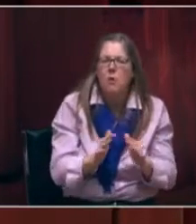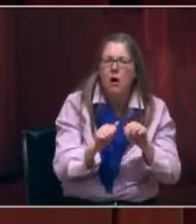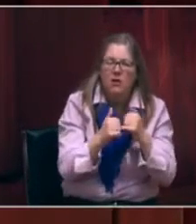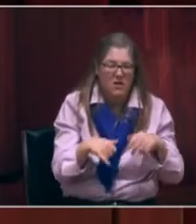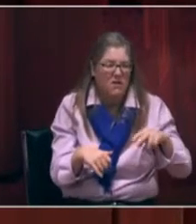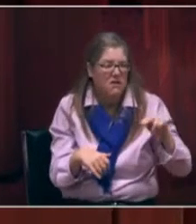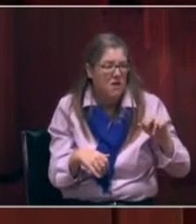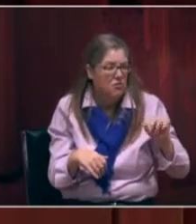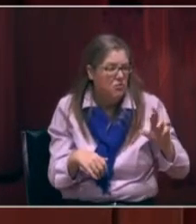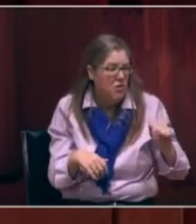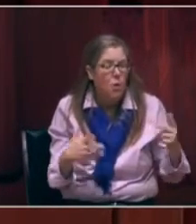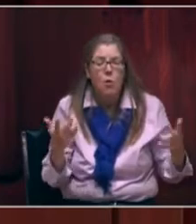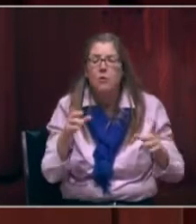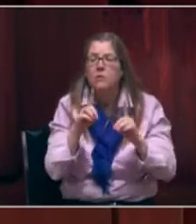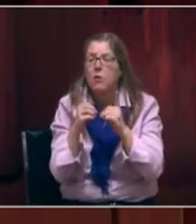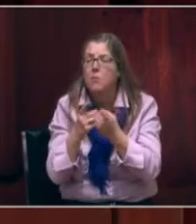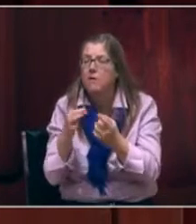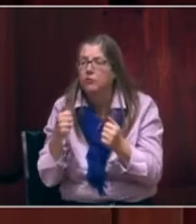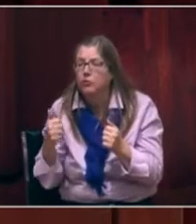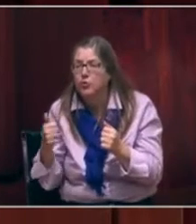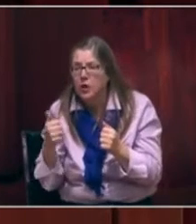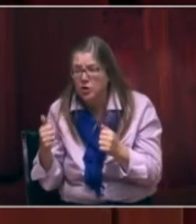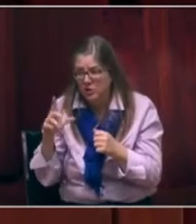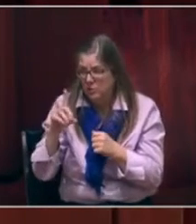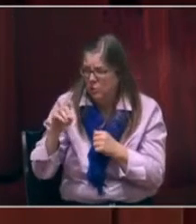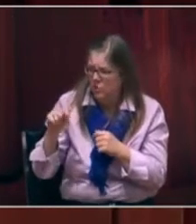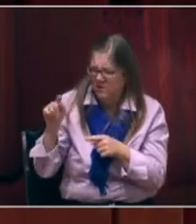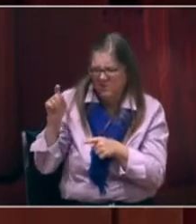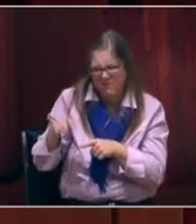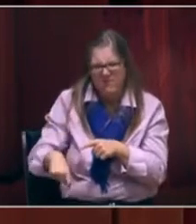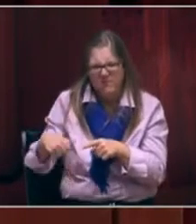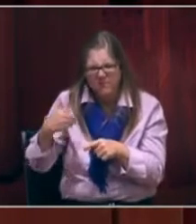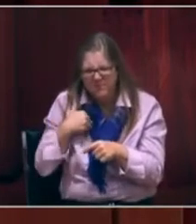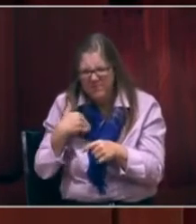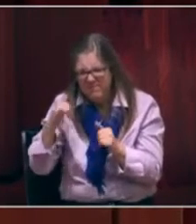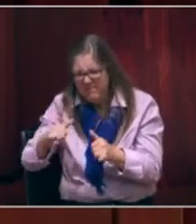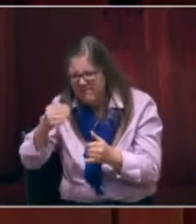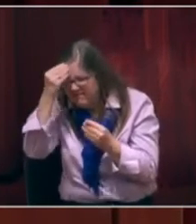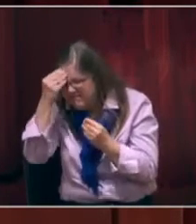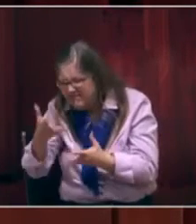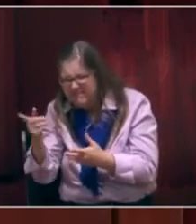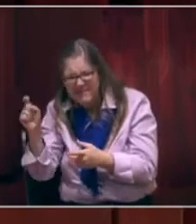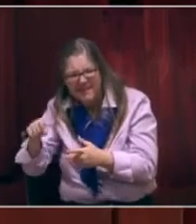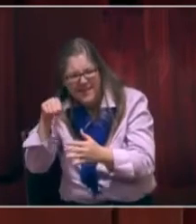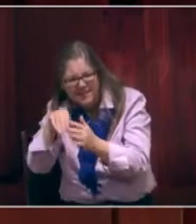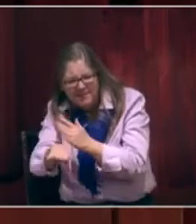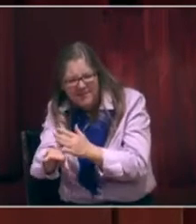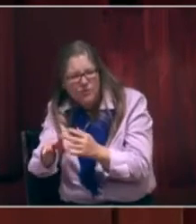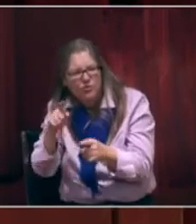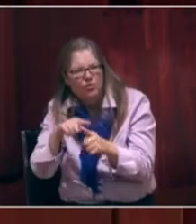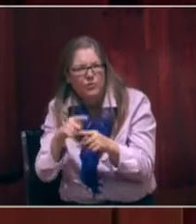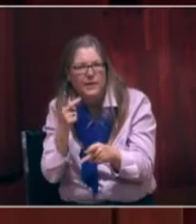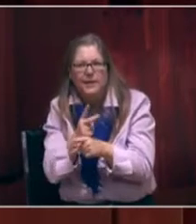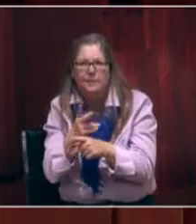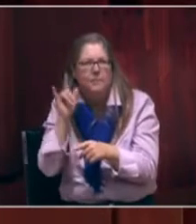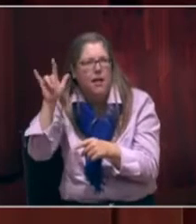even the Department of Transportation, and let's say that they needed to have access to this particular type of information in order to keep the planes in the